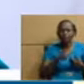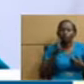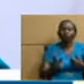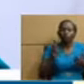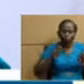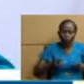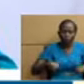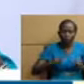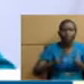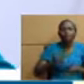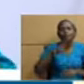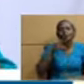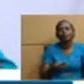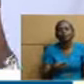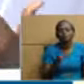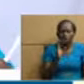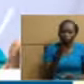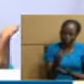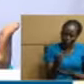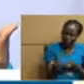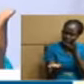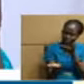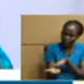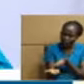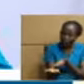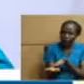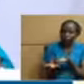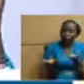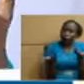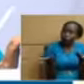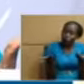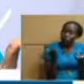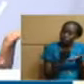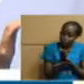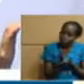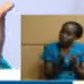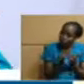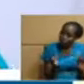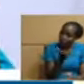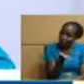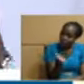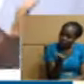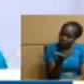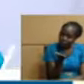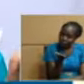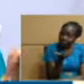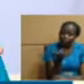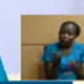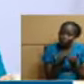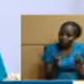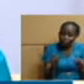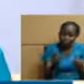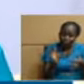answer. If the monies are there, do we actually implement the way the monies are put